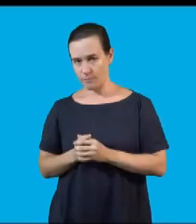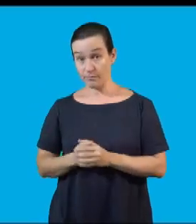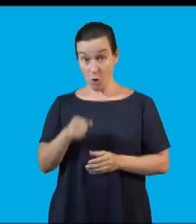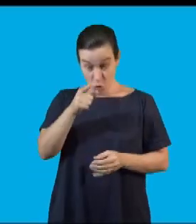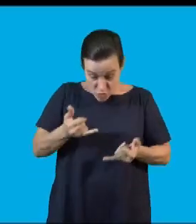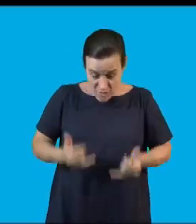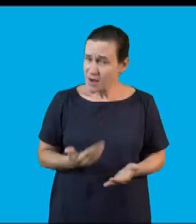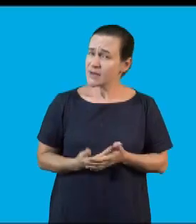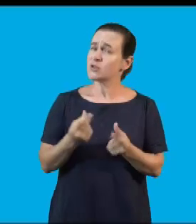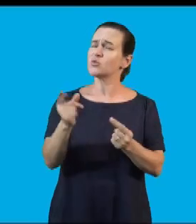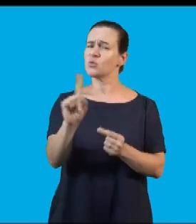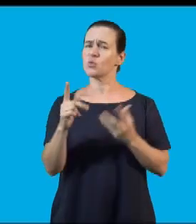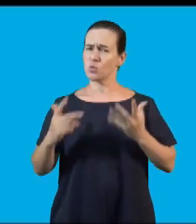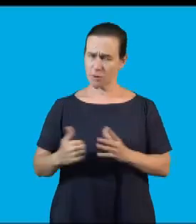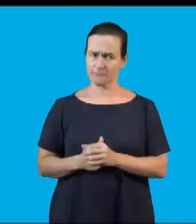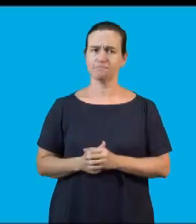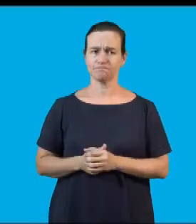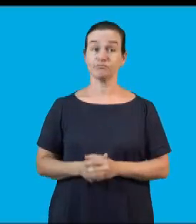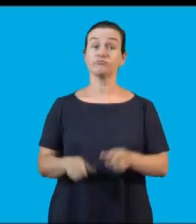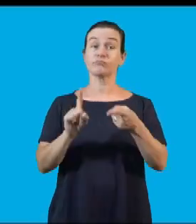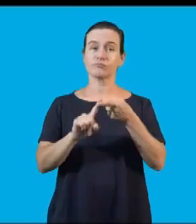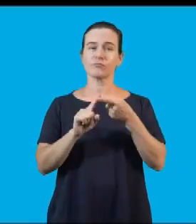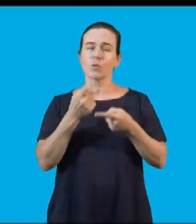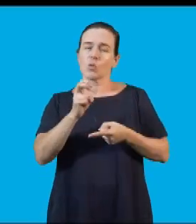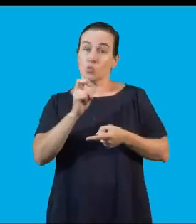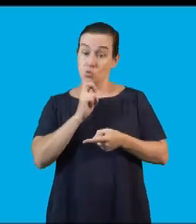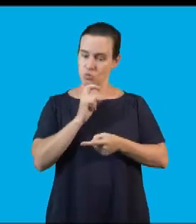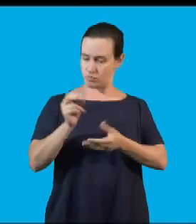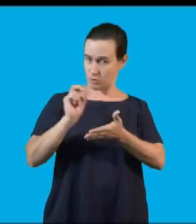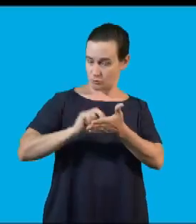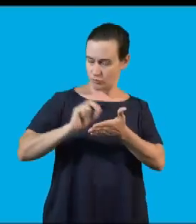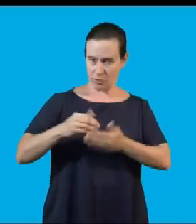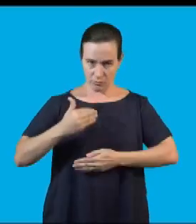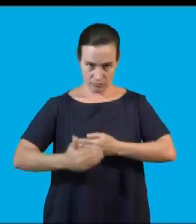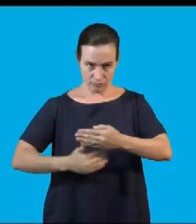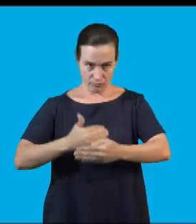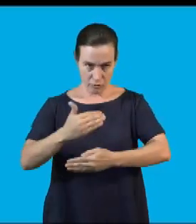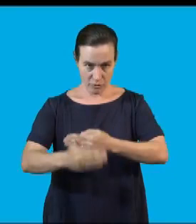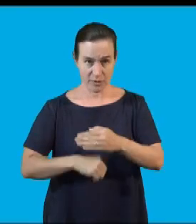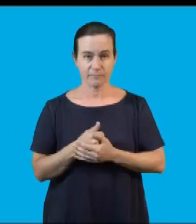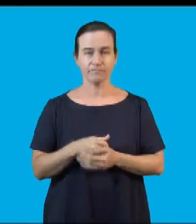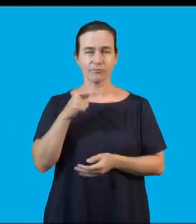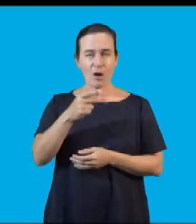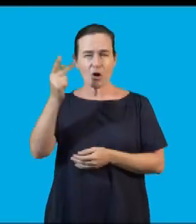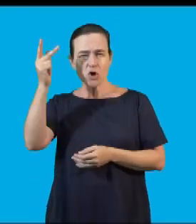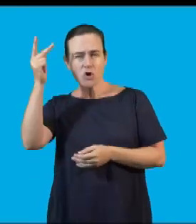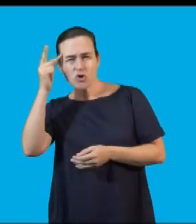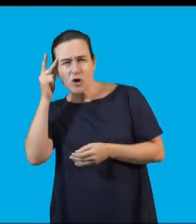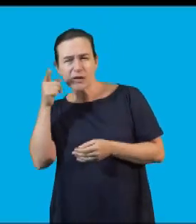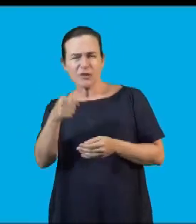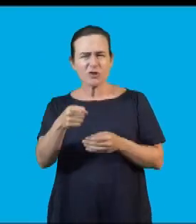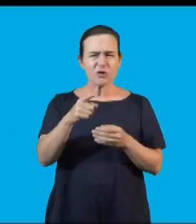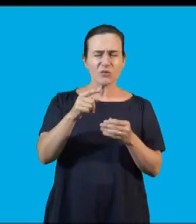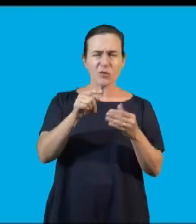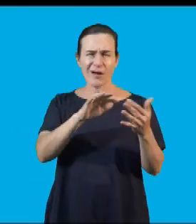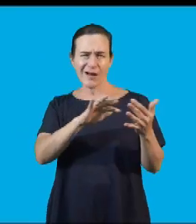What should you be able to do? First of all, you should be able to use the writing process. Know and apply the knowledge